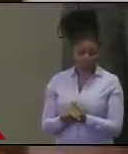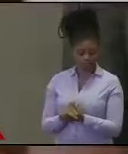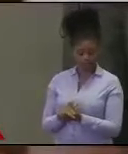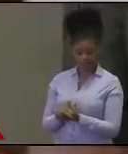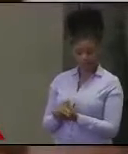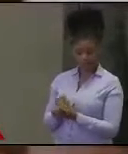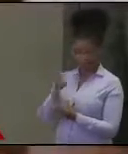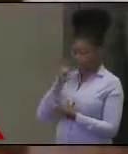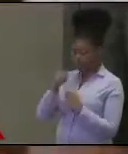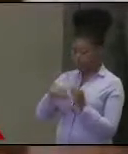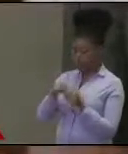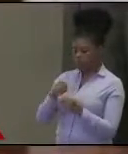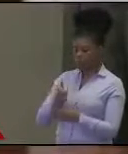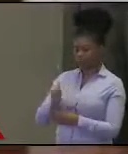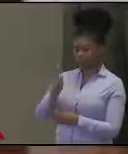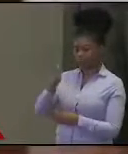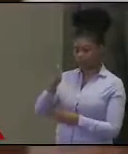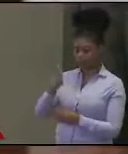at a later stage.